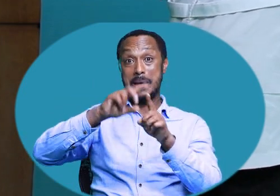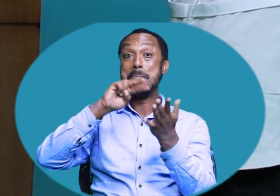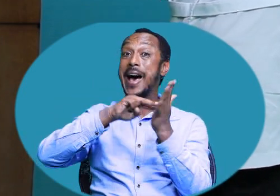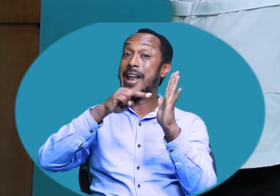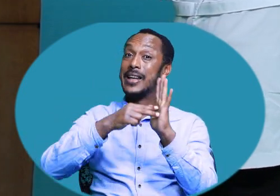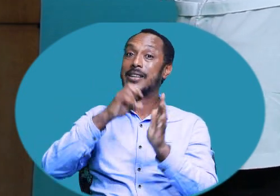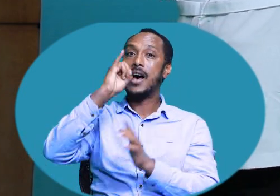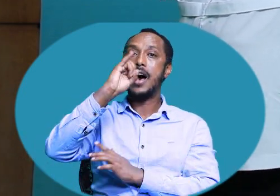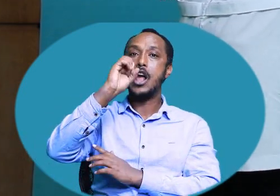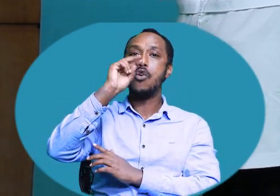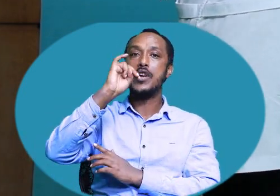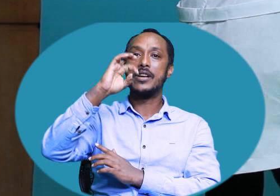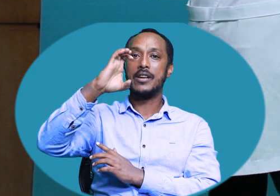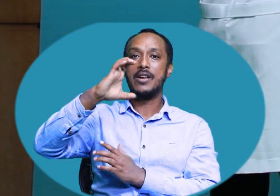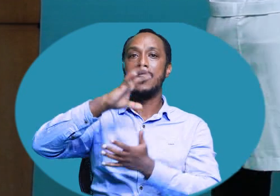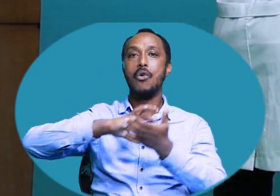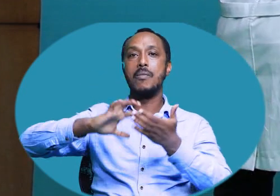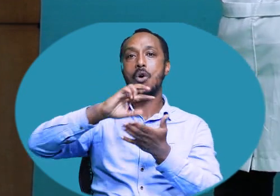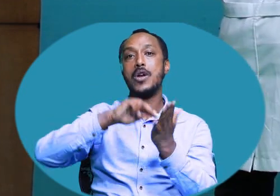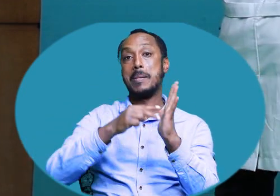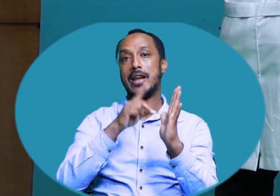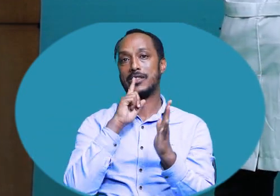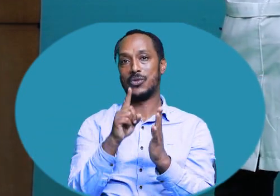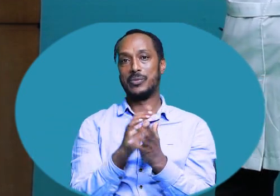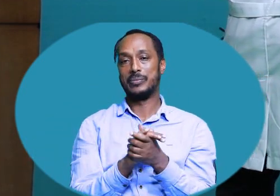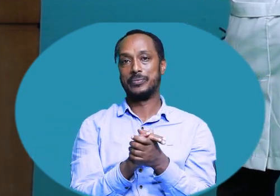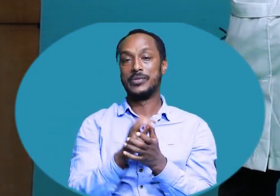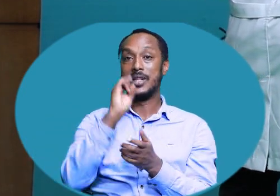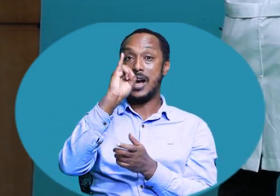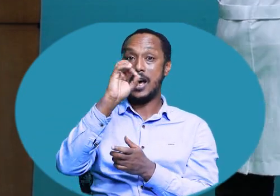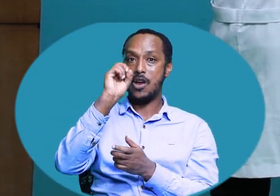Properties of ionic